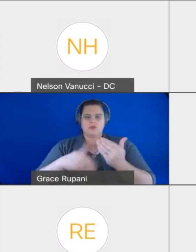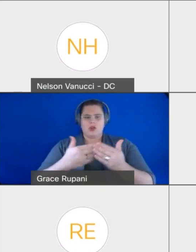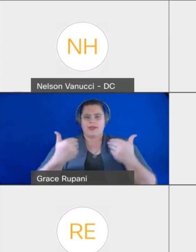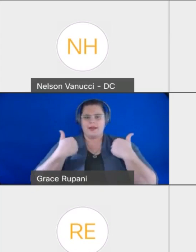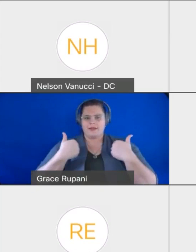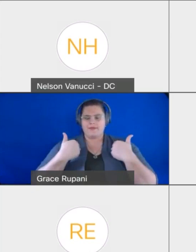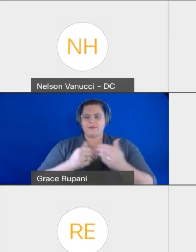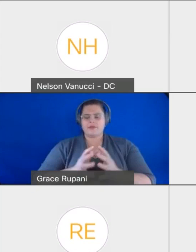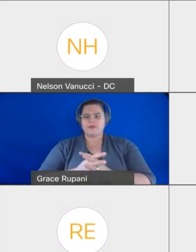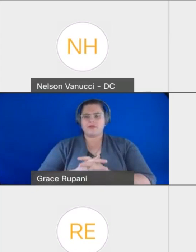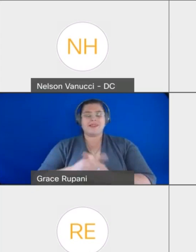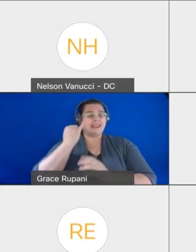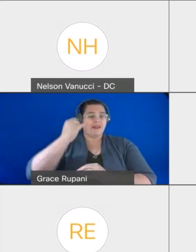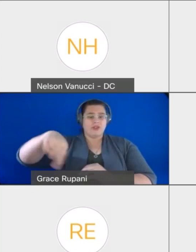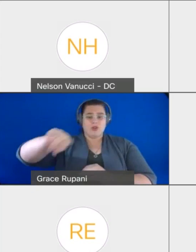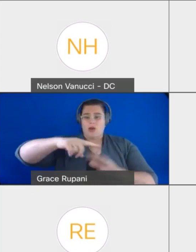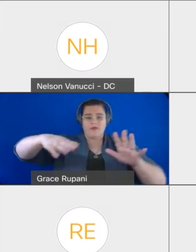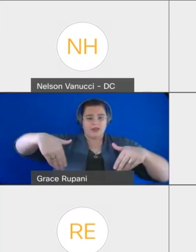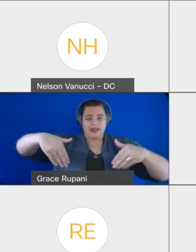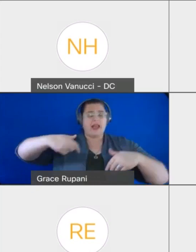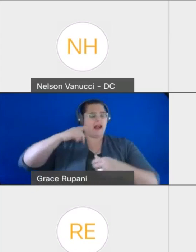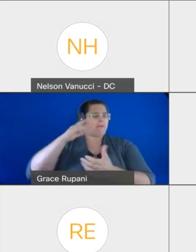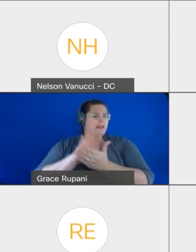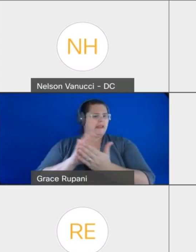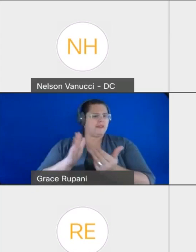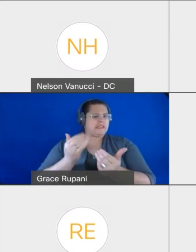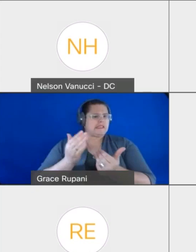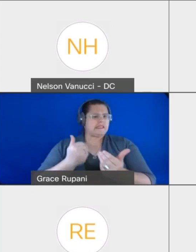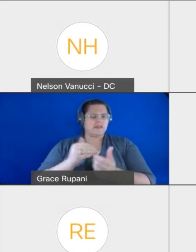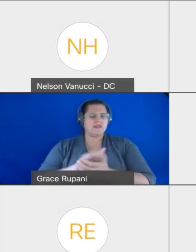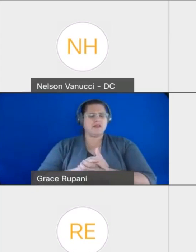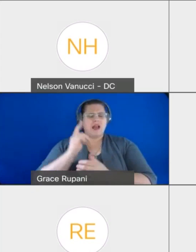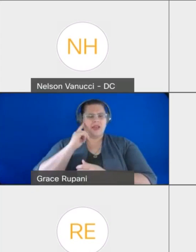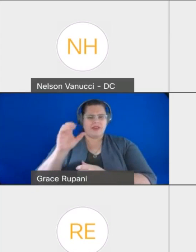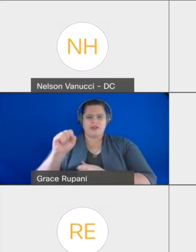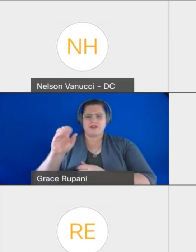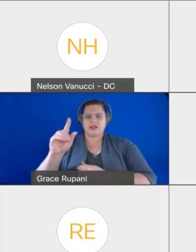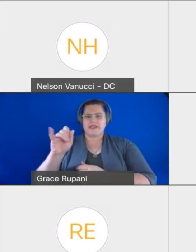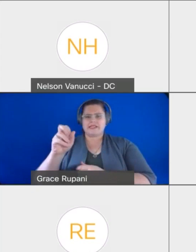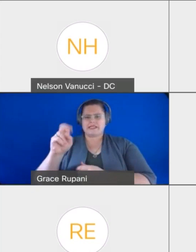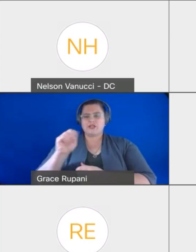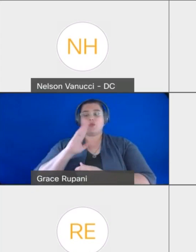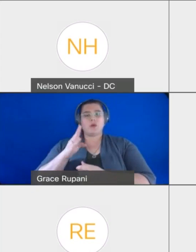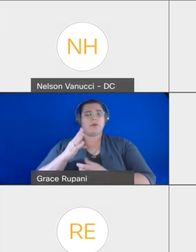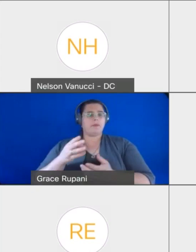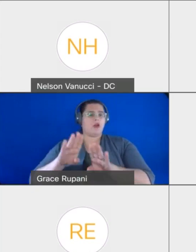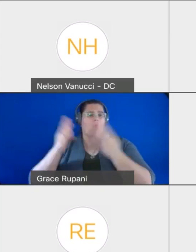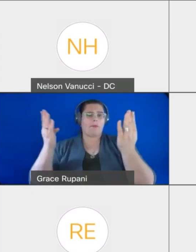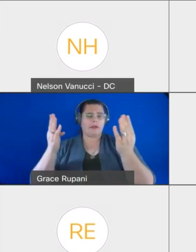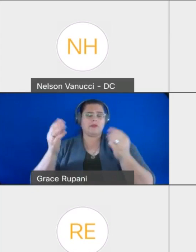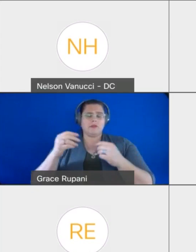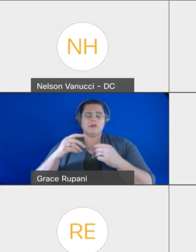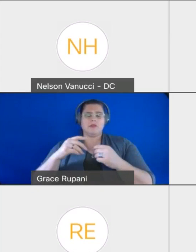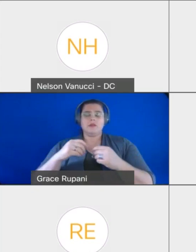If you have not, that is easy enough. I believe the solicitation stays open. It gets closed down so that they can add the people,